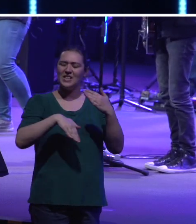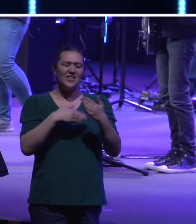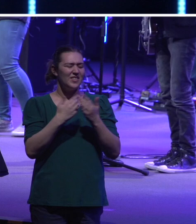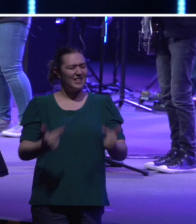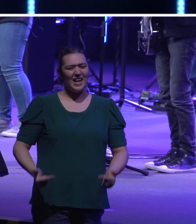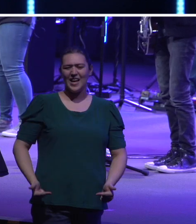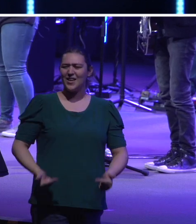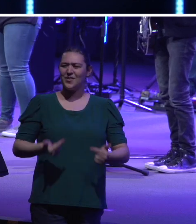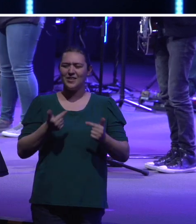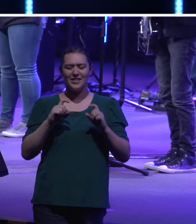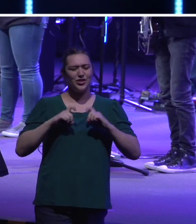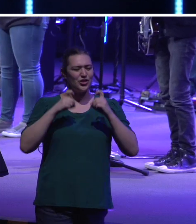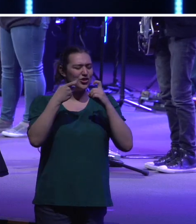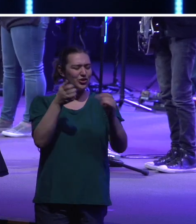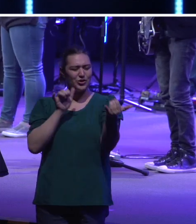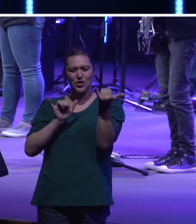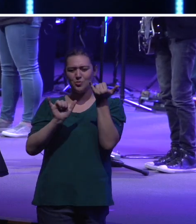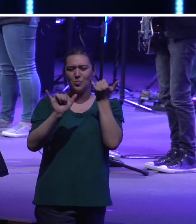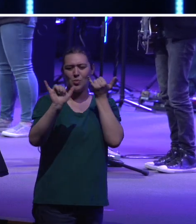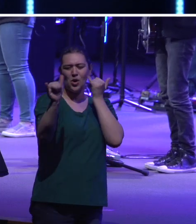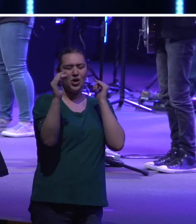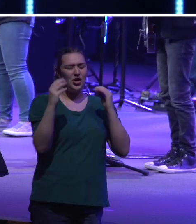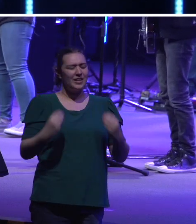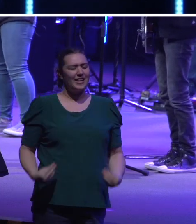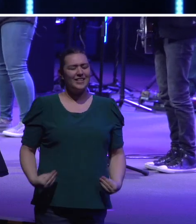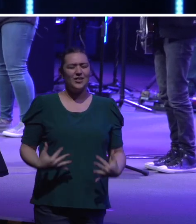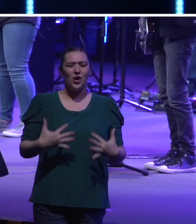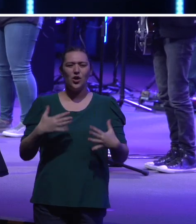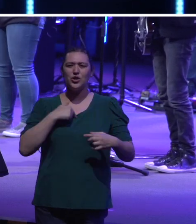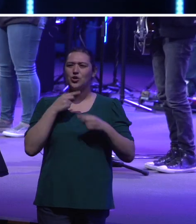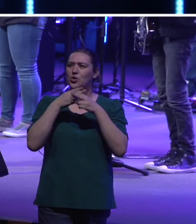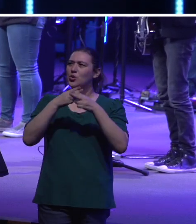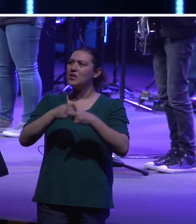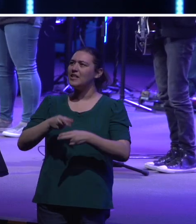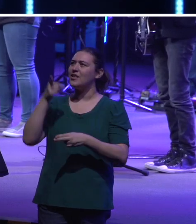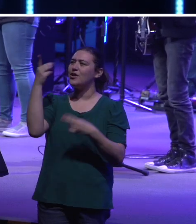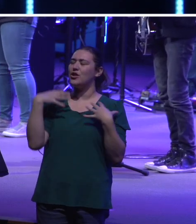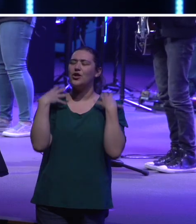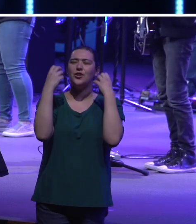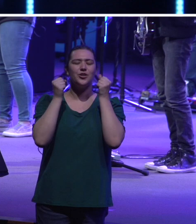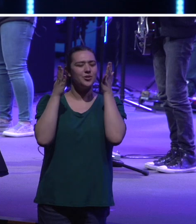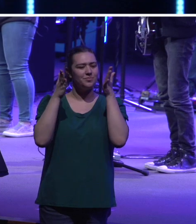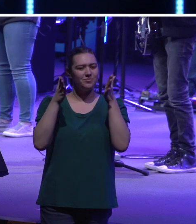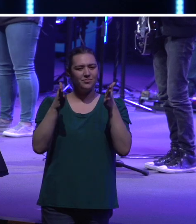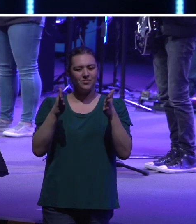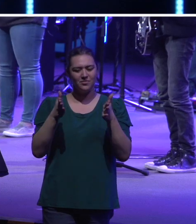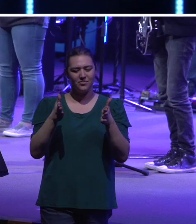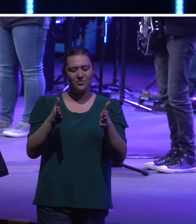You give life an eternal spark. I call you Healer.